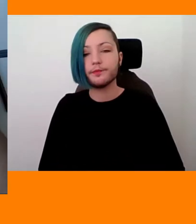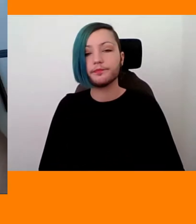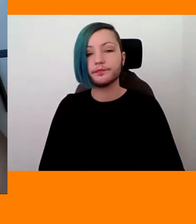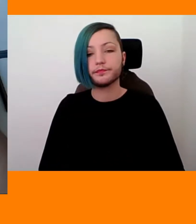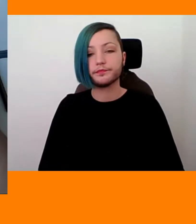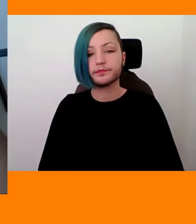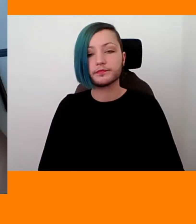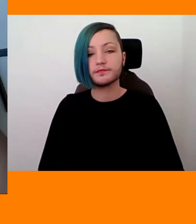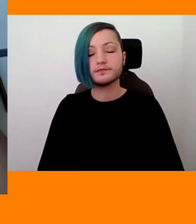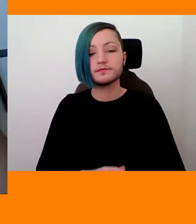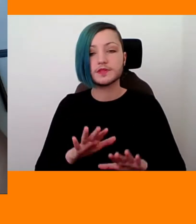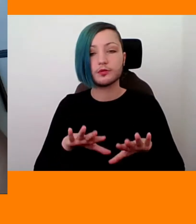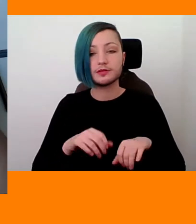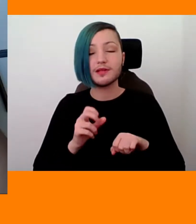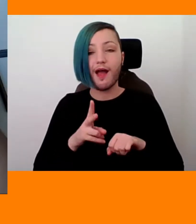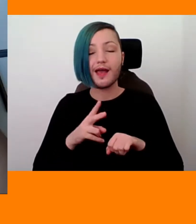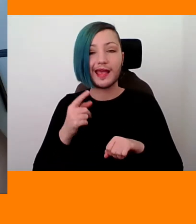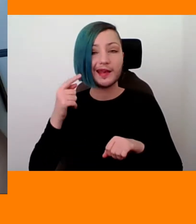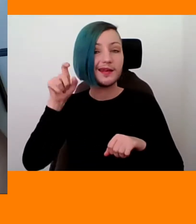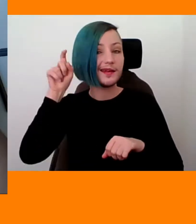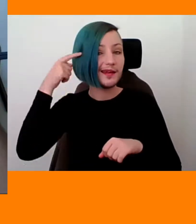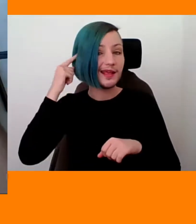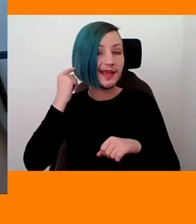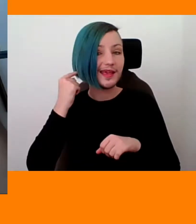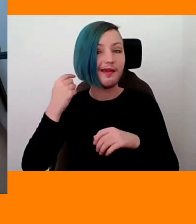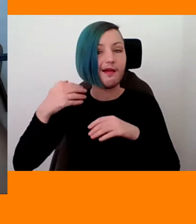And I'm going to start again here, just behind the ear.